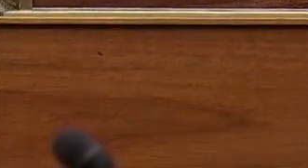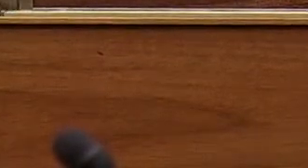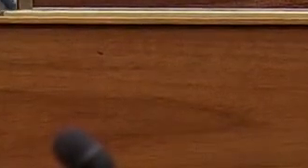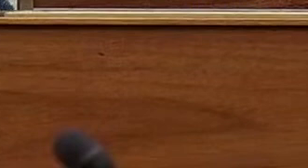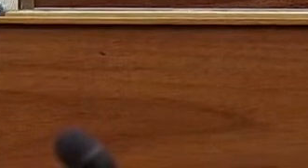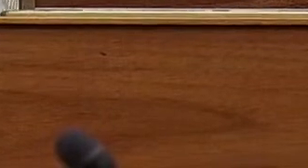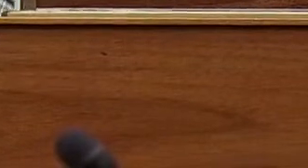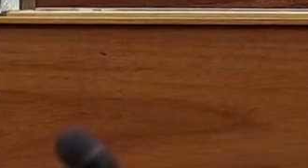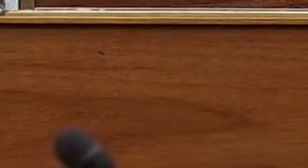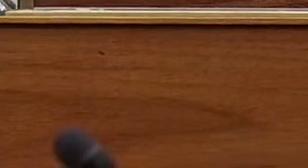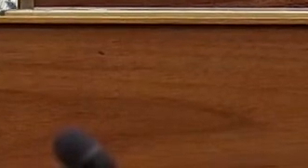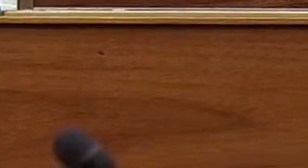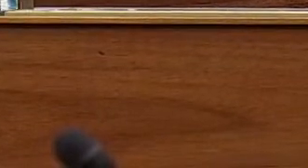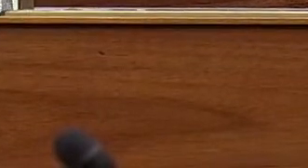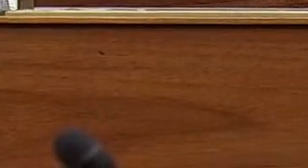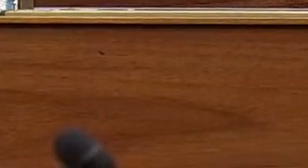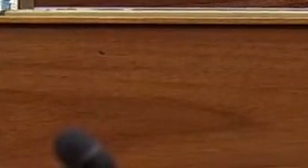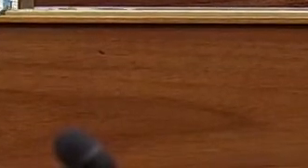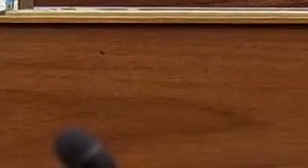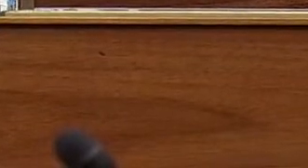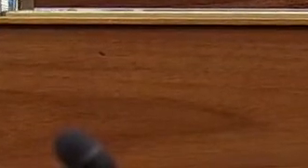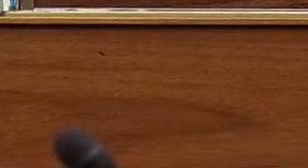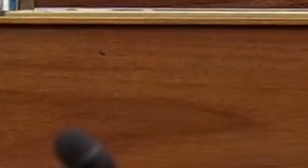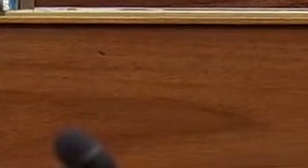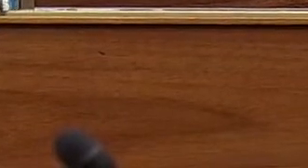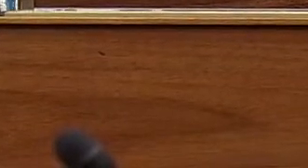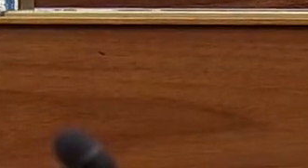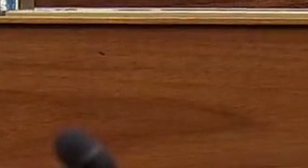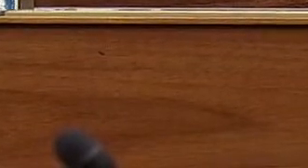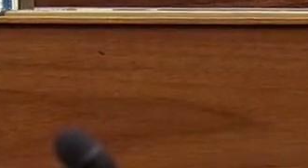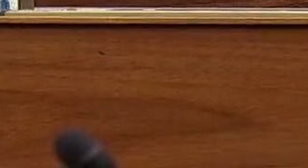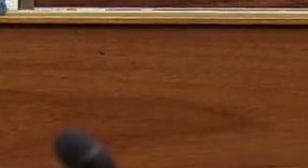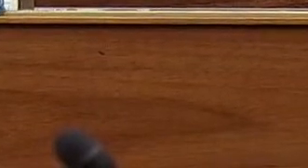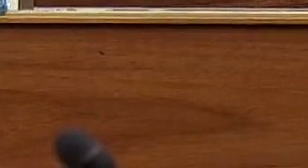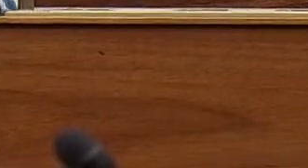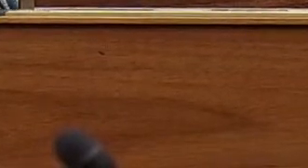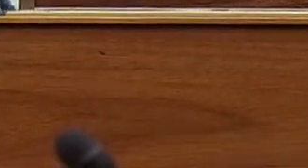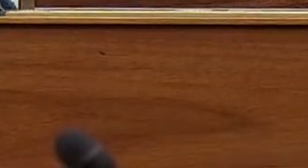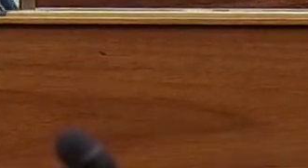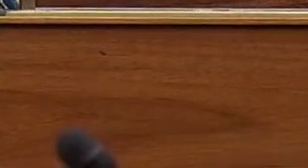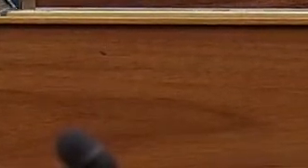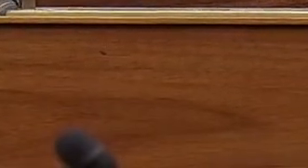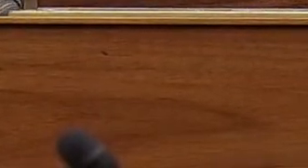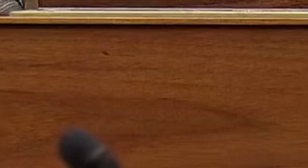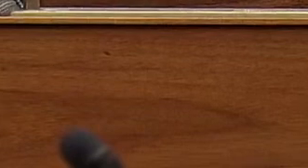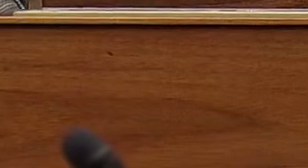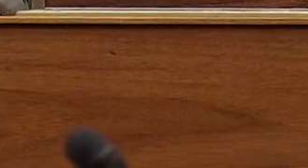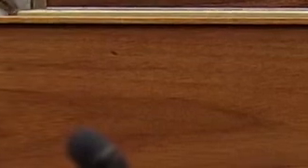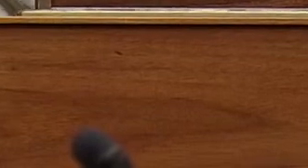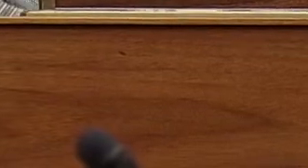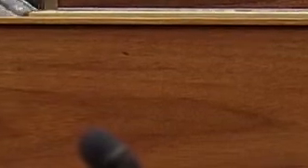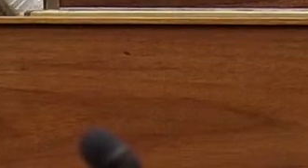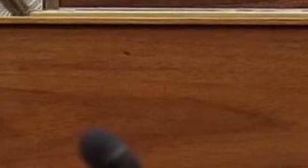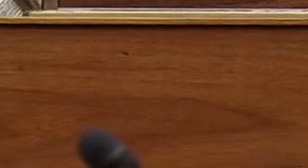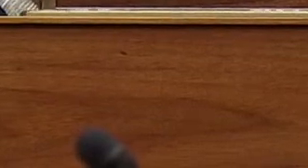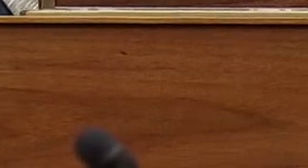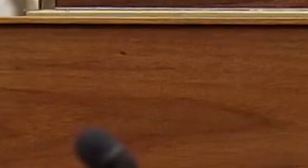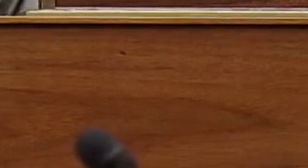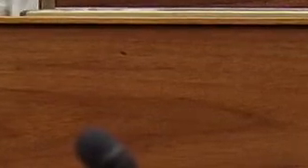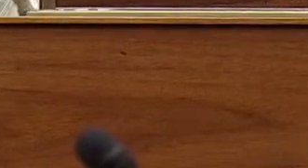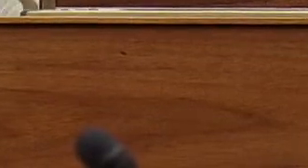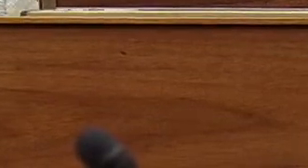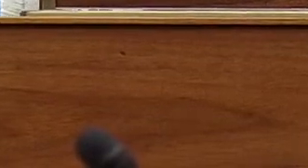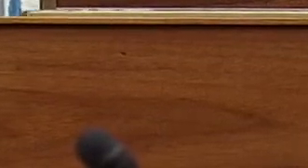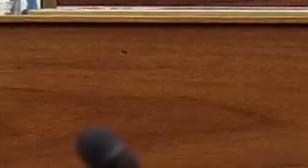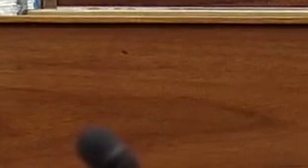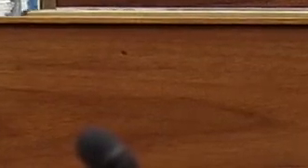slightly smaller than North Dakota and Alaska. And then some argue that retrocession is a better alternative and that it